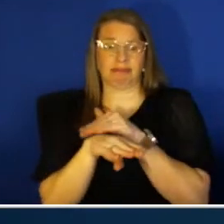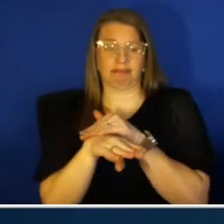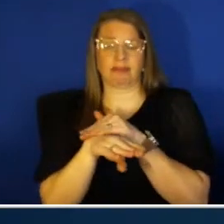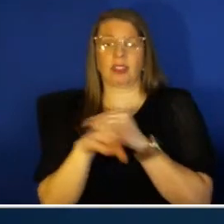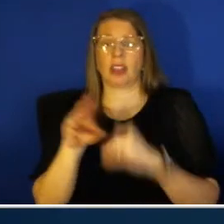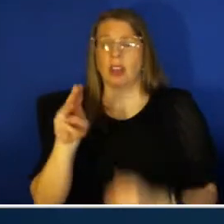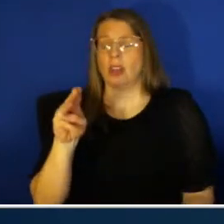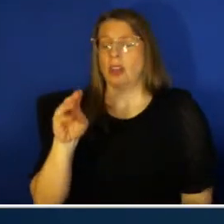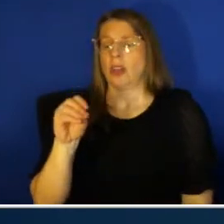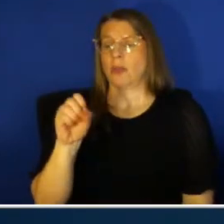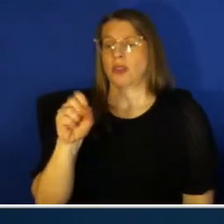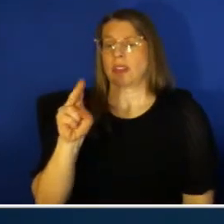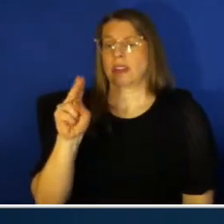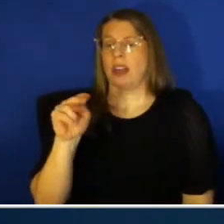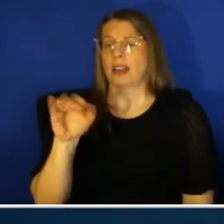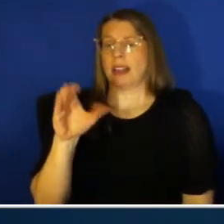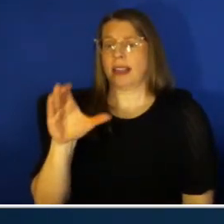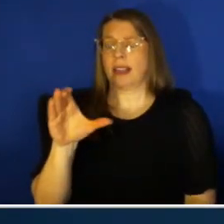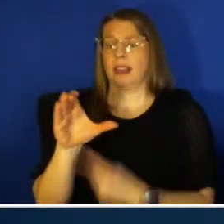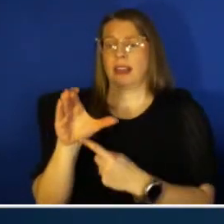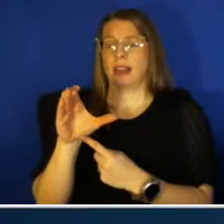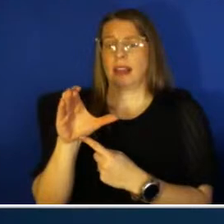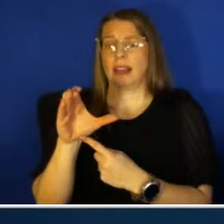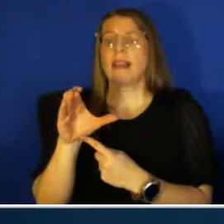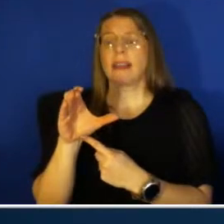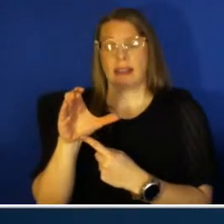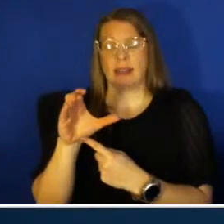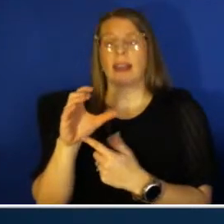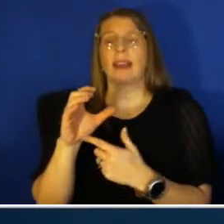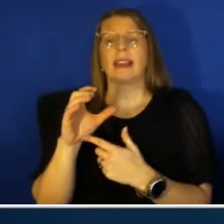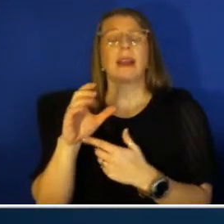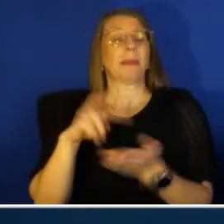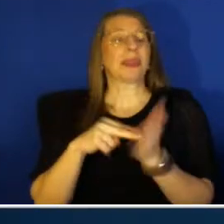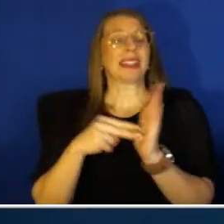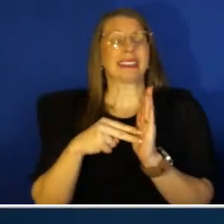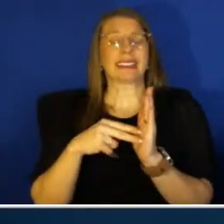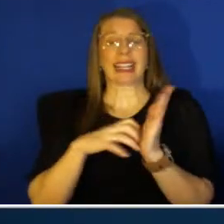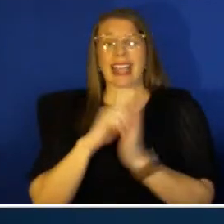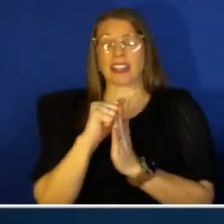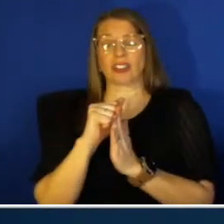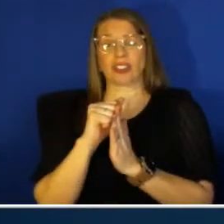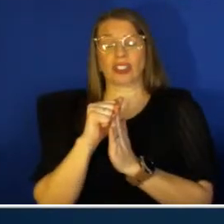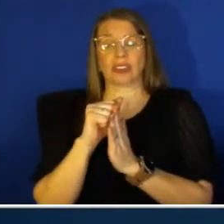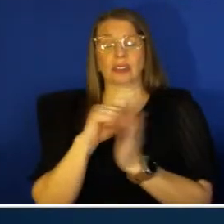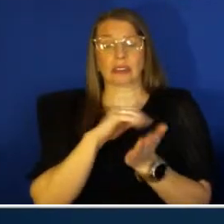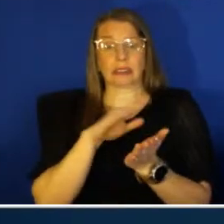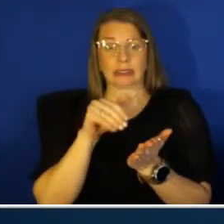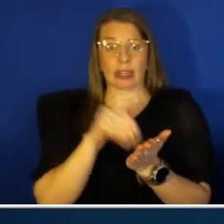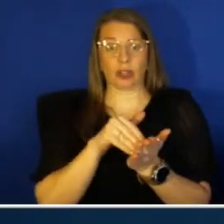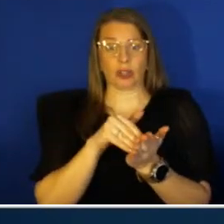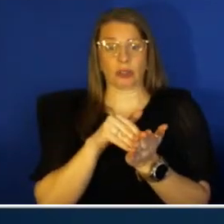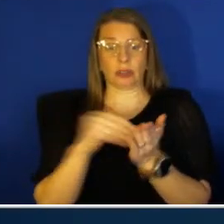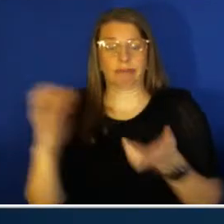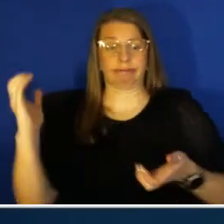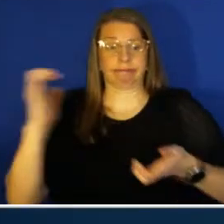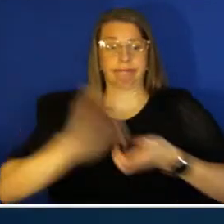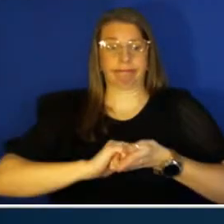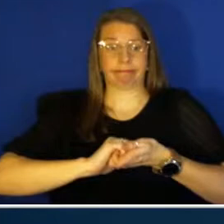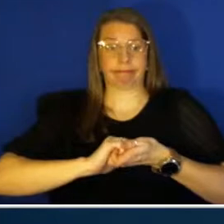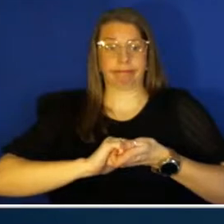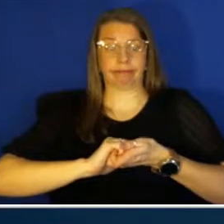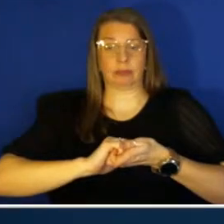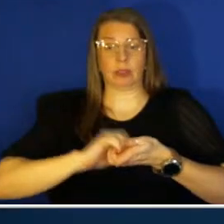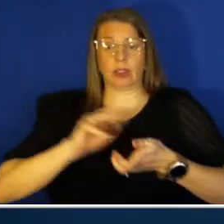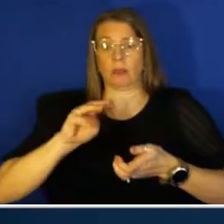Alliance, which is really a group of cancer centers throughout Kansas and western Missouri. In the Masonic Cancer Alliance, these